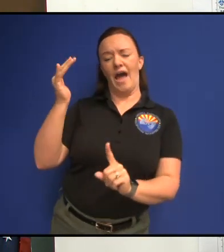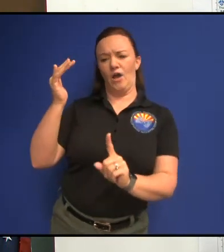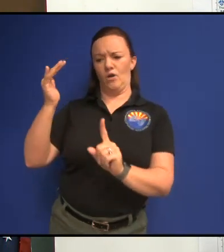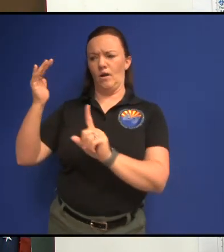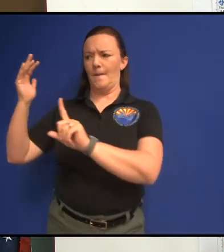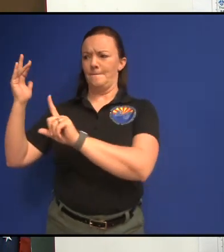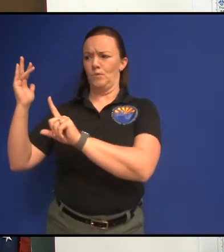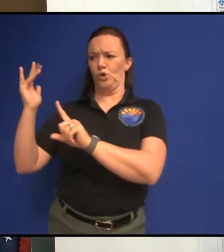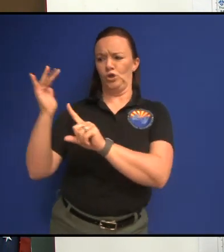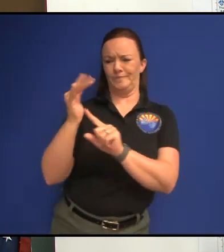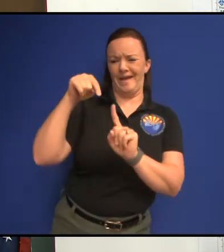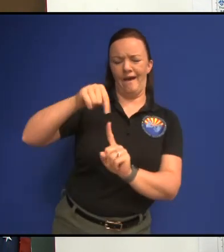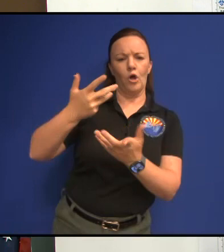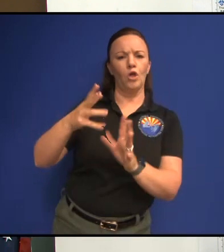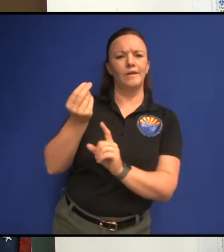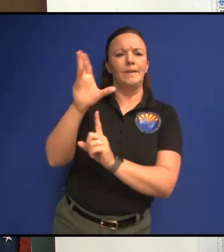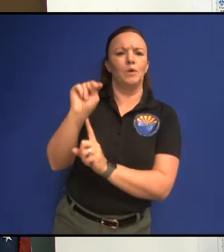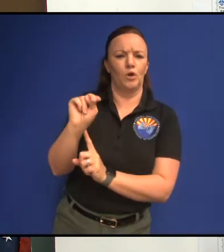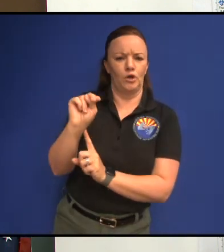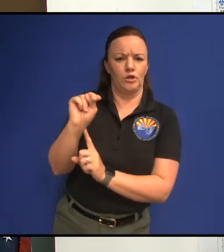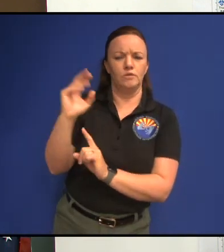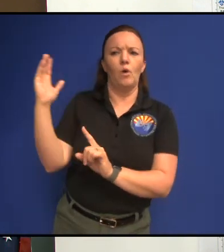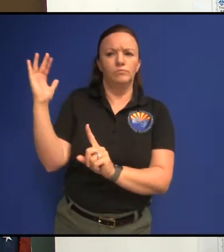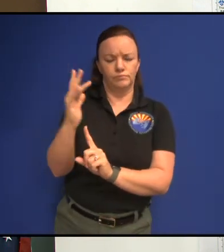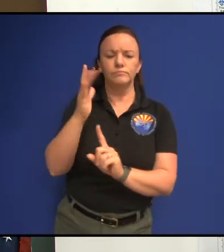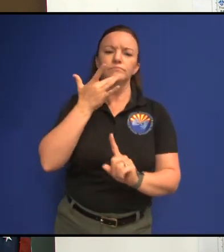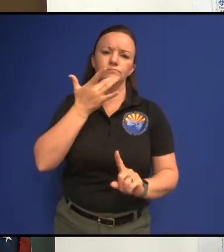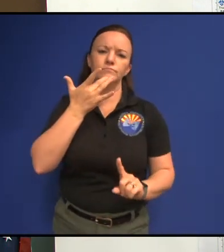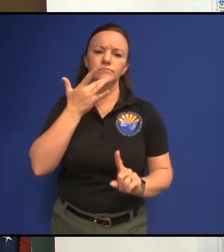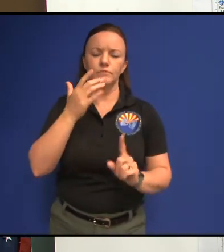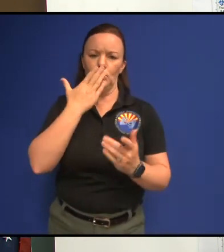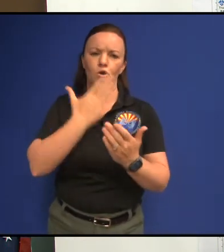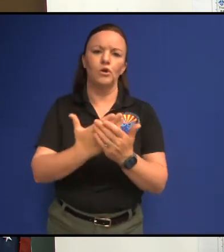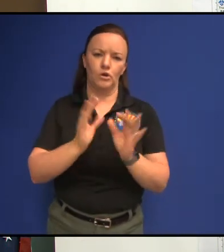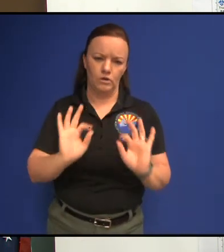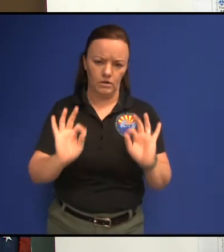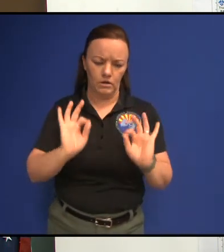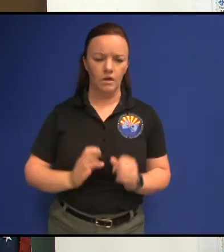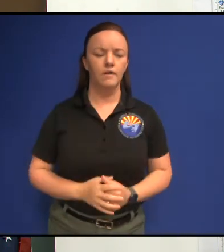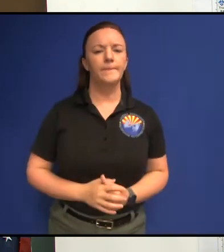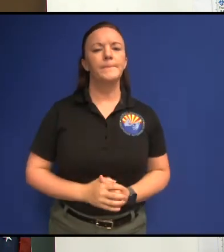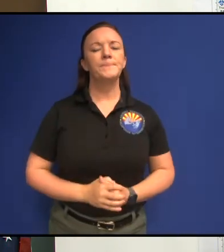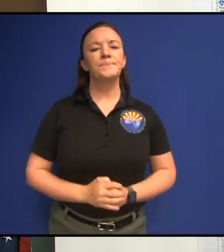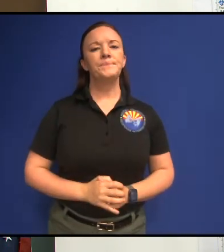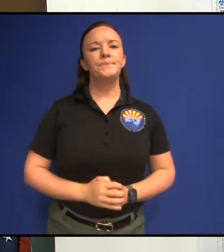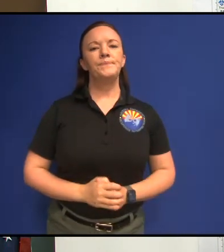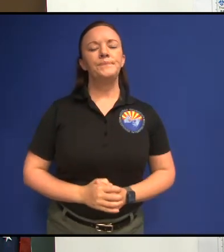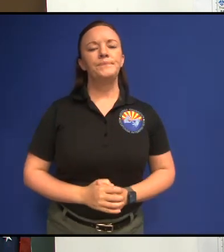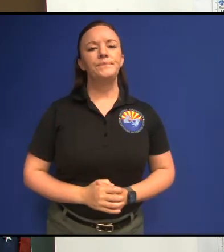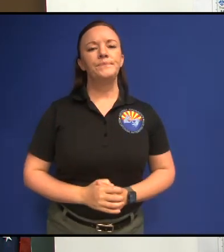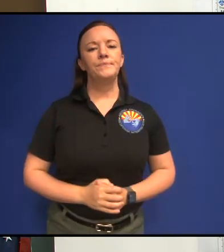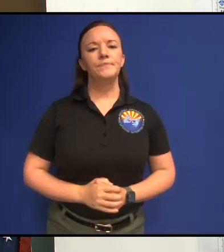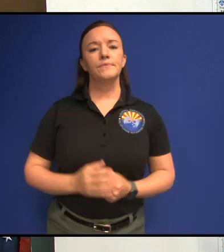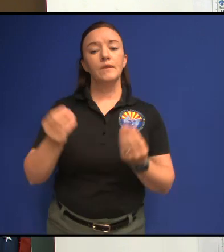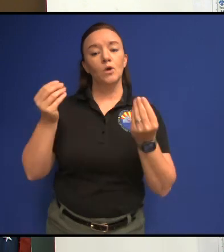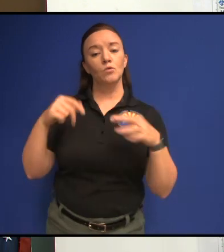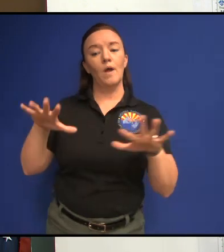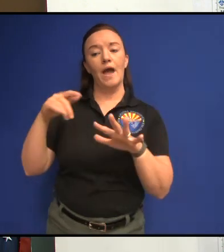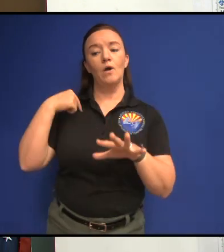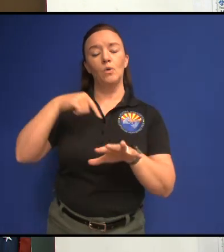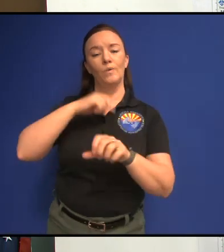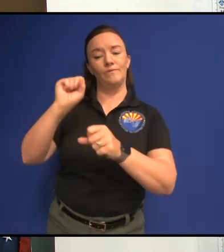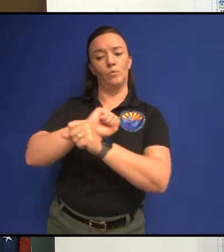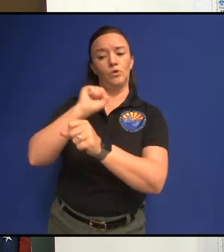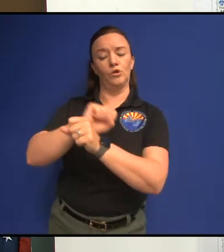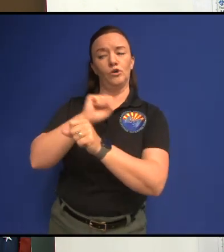are prime, we have favorable overall. The piece of ground that we've been working up